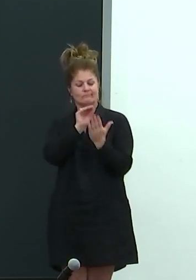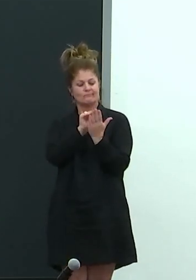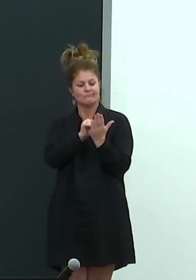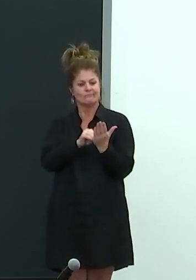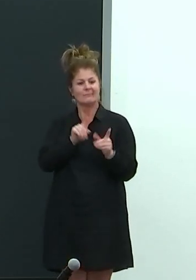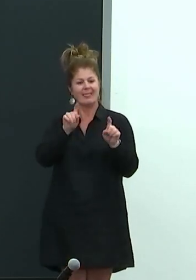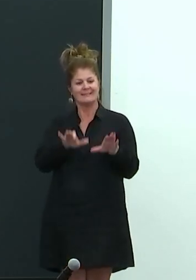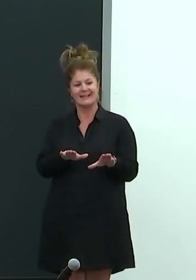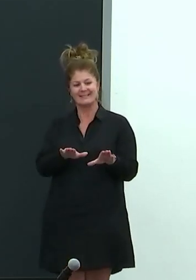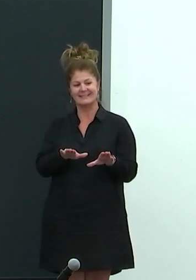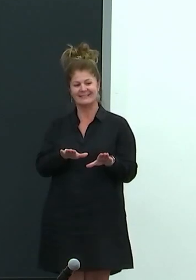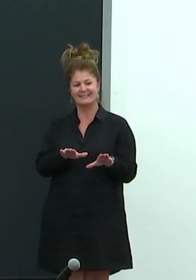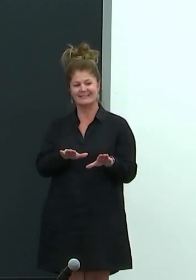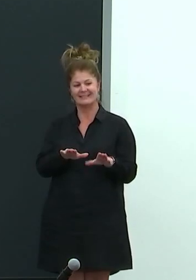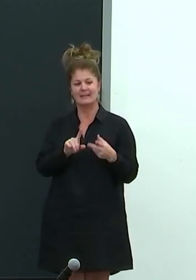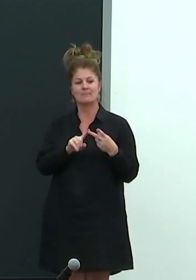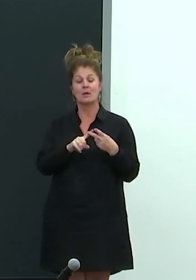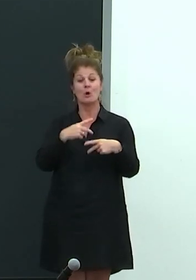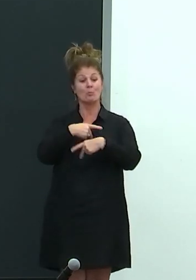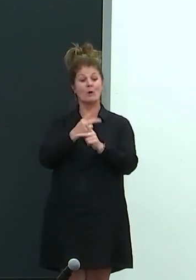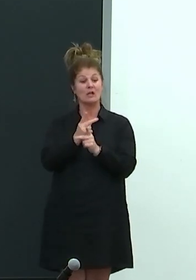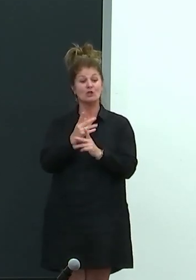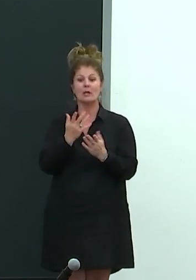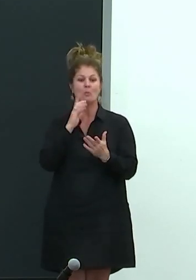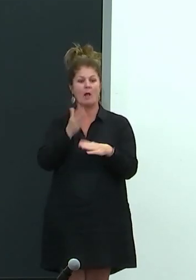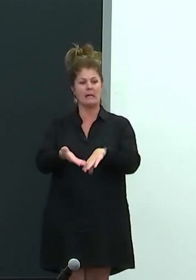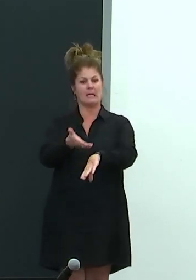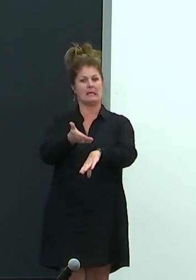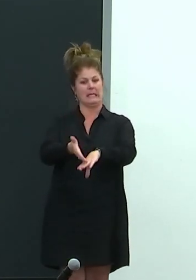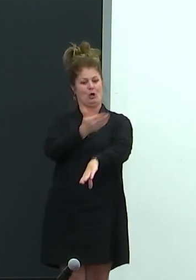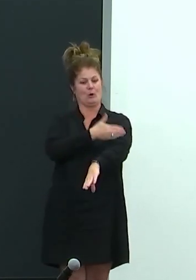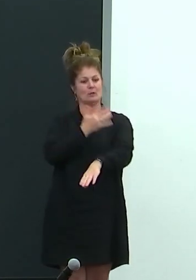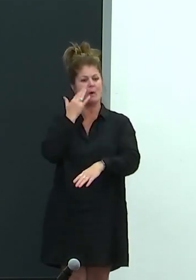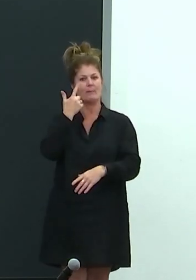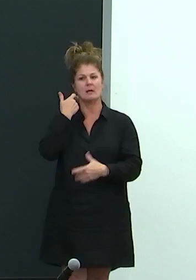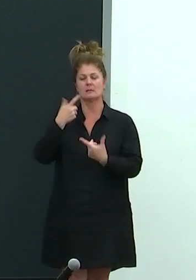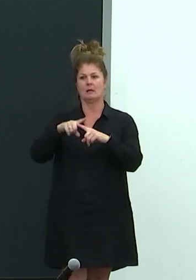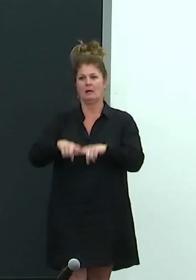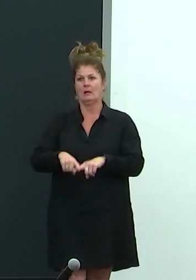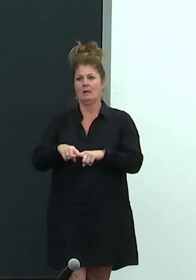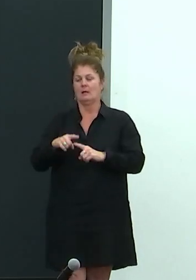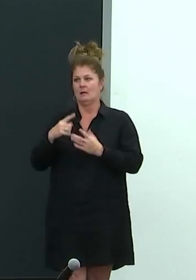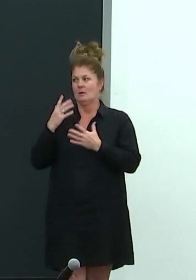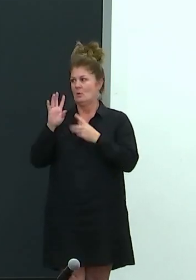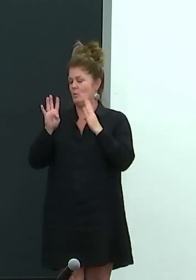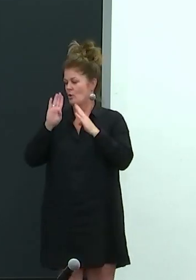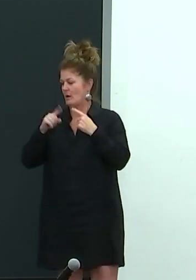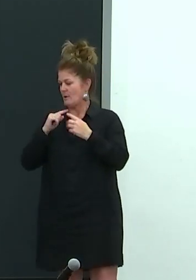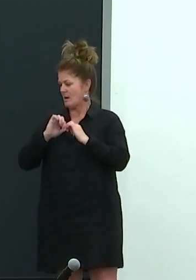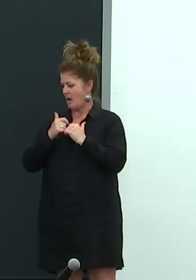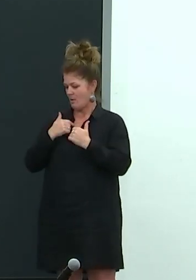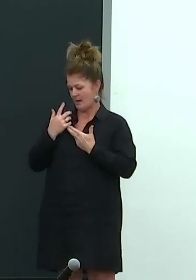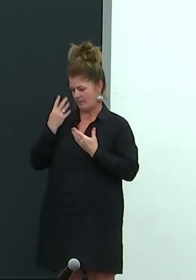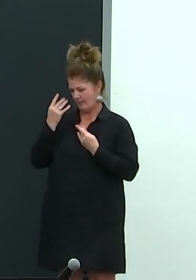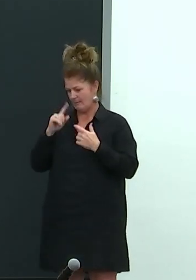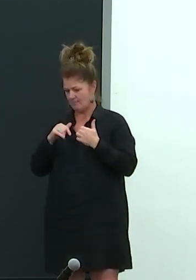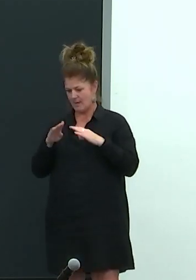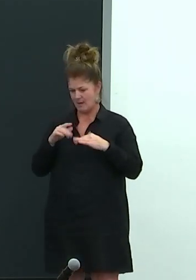exams. Productivity increases because they're not bogged down with having to think or behave in a way that's